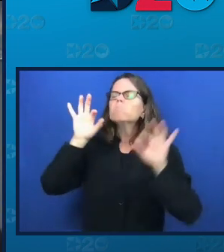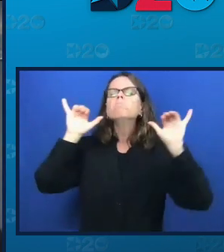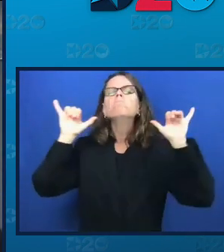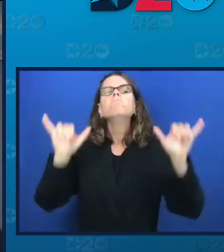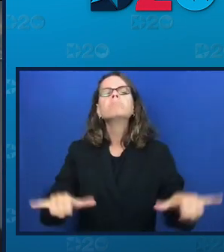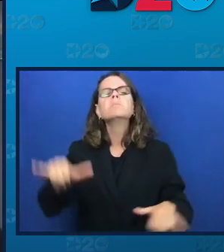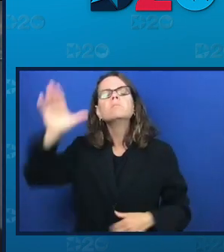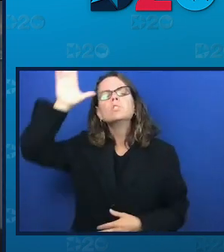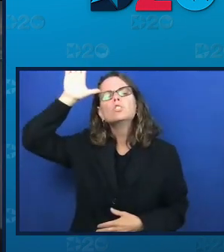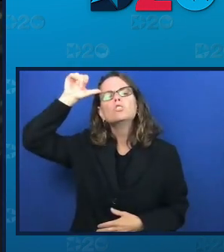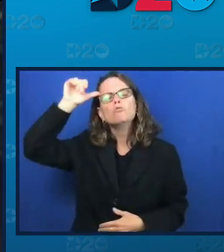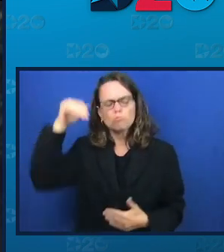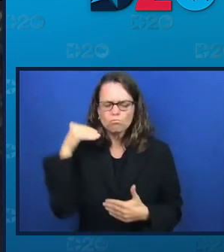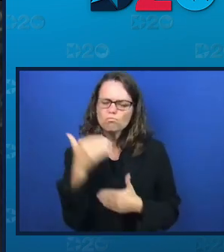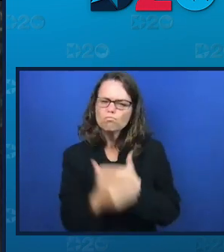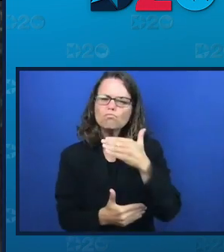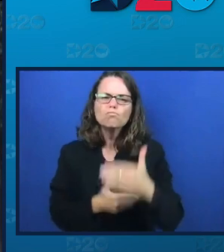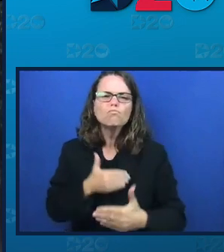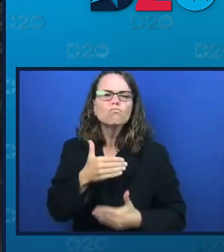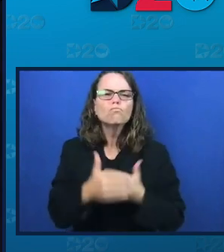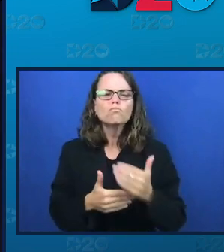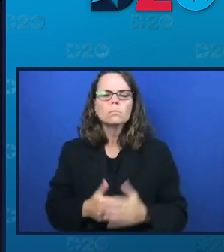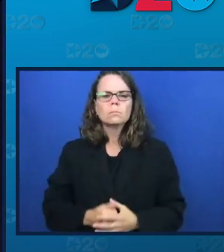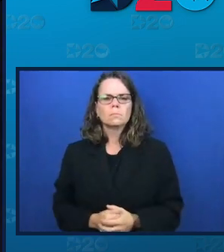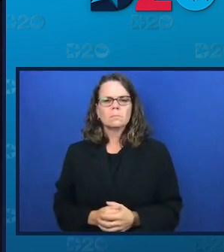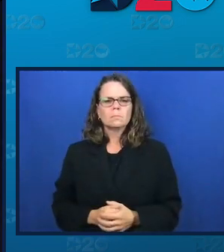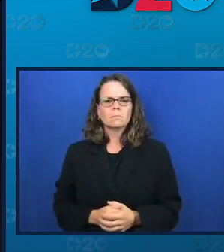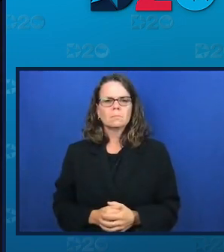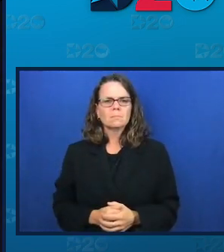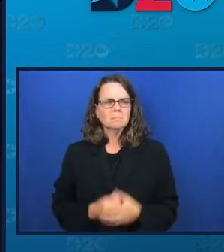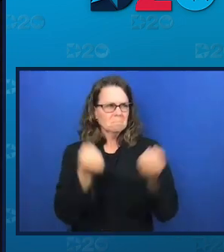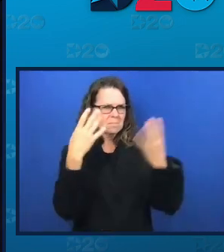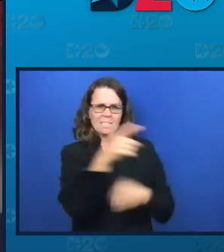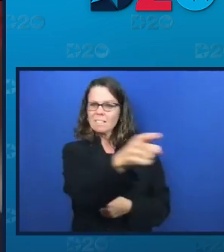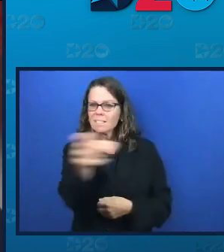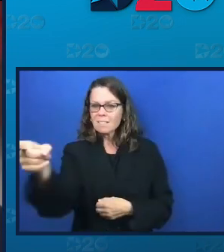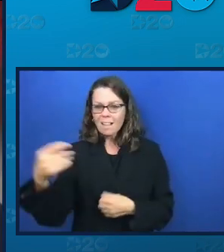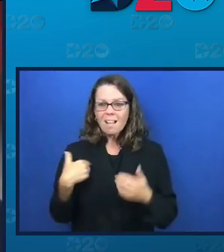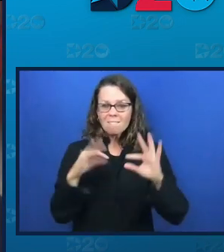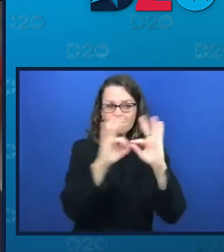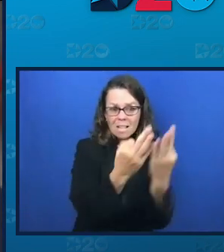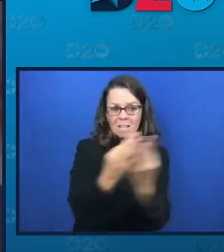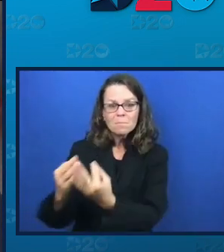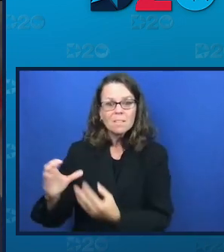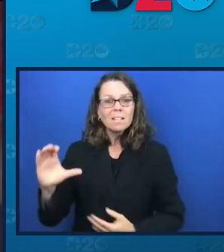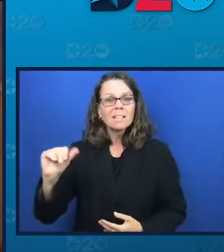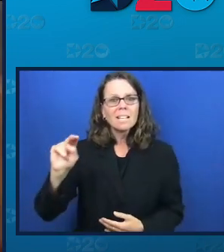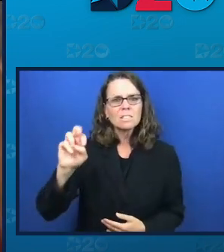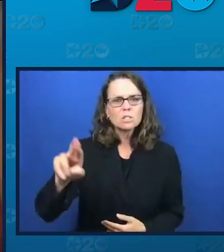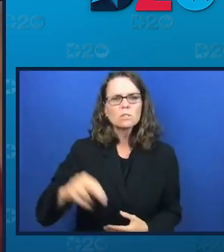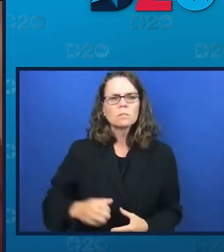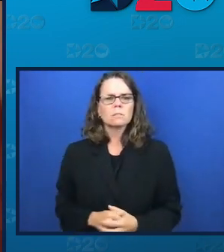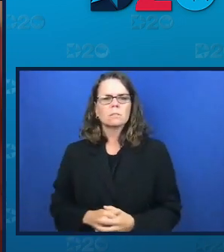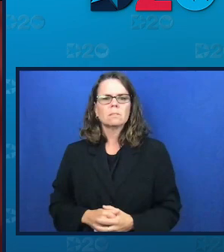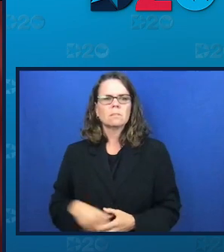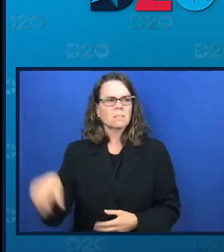so close. For the loved ones we've all lost, let's make America the country that cures cancer once and for